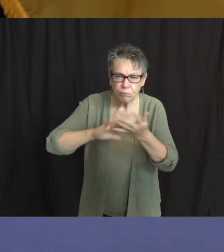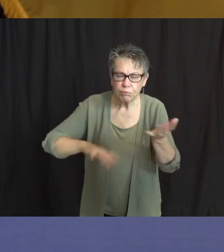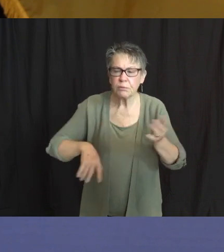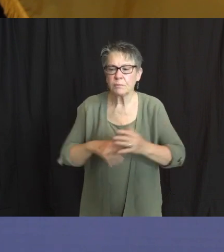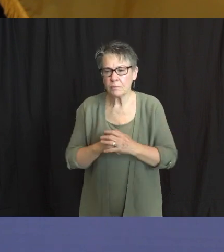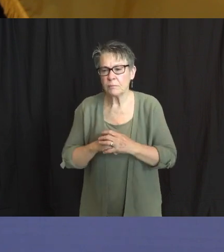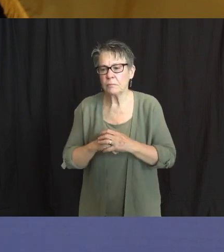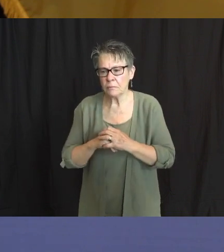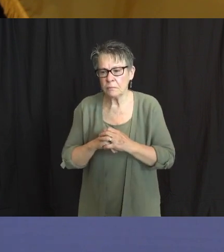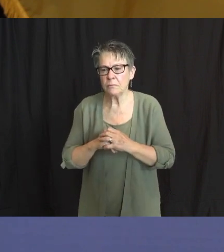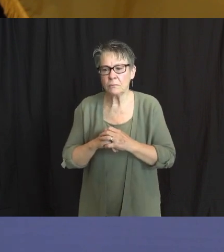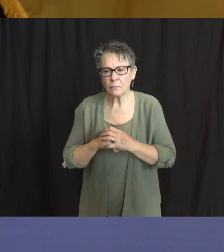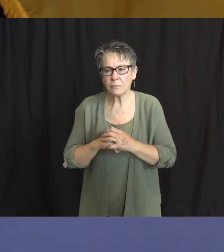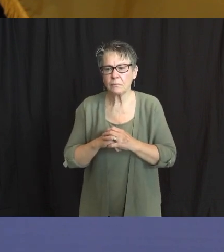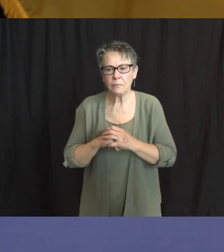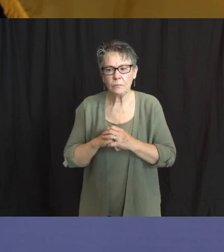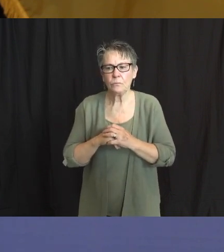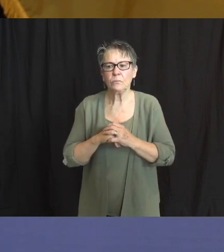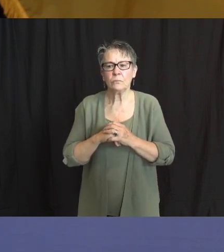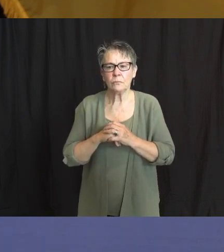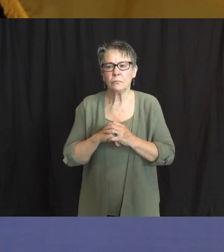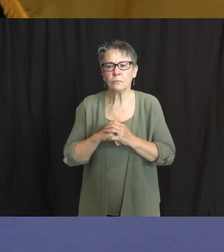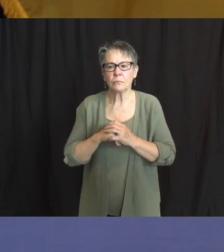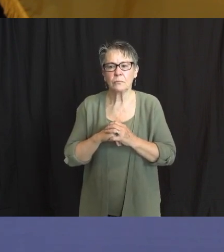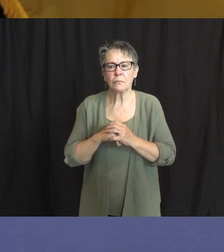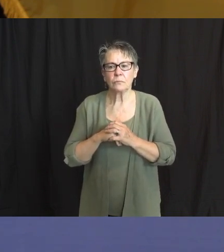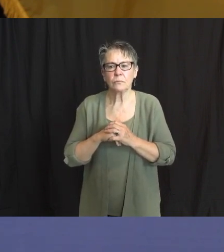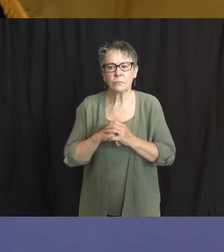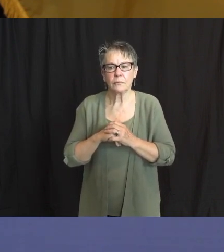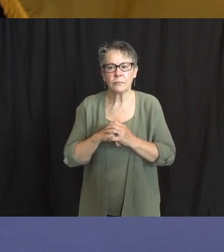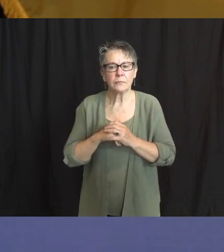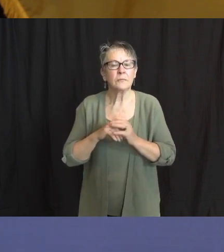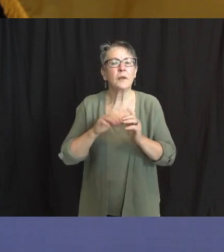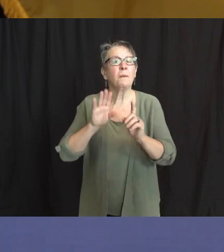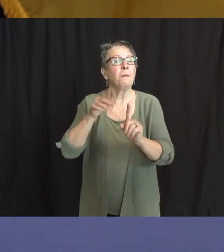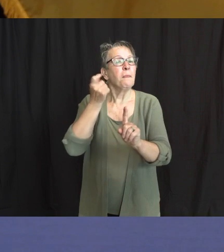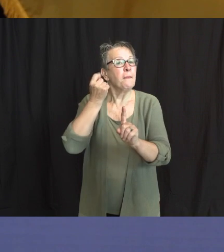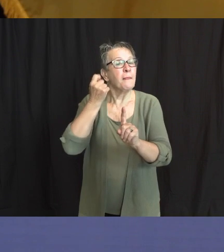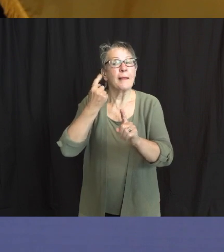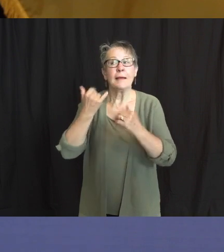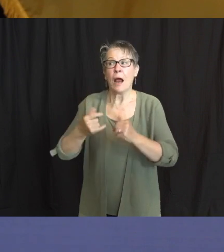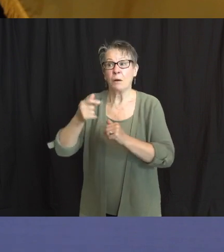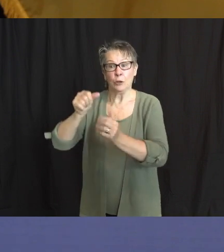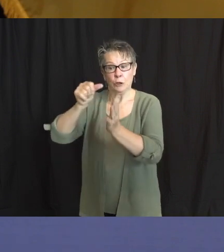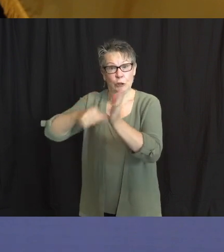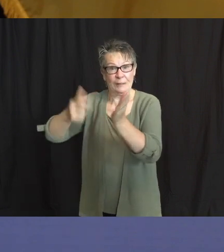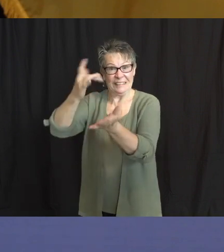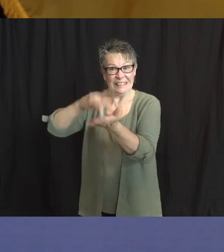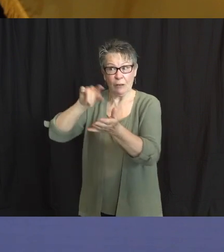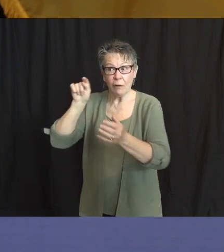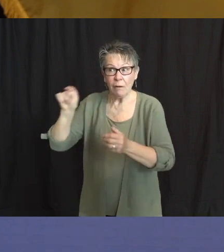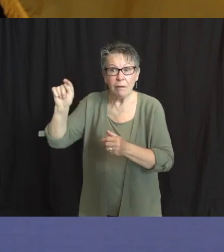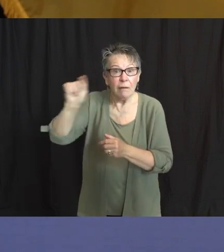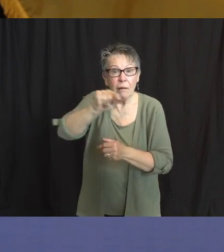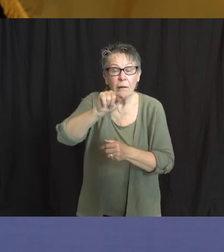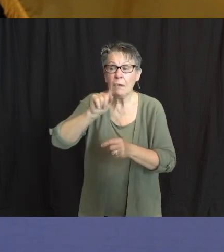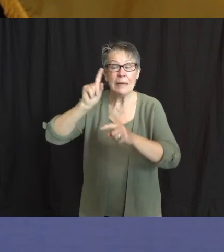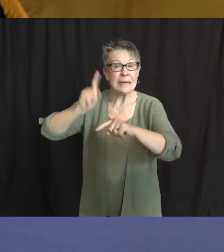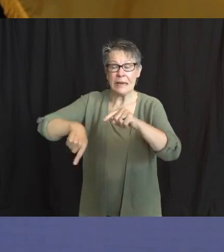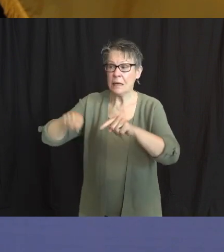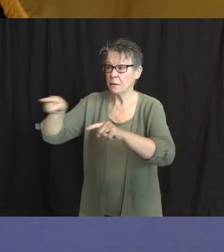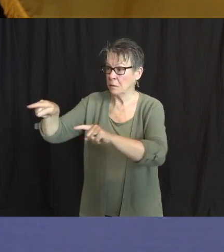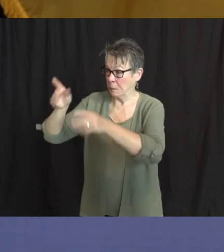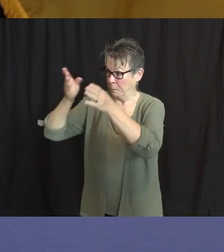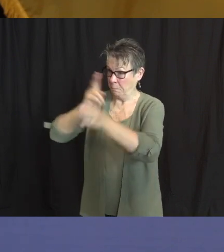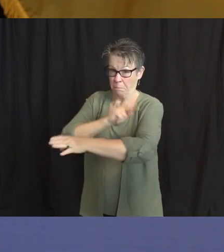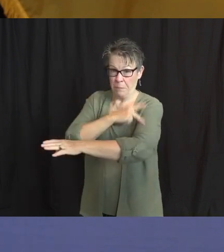resume procedures based upon their current and potential capacity. They must have sustained downward trajectory within a 14-day